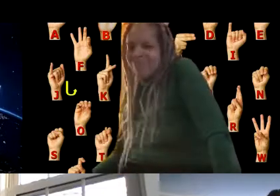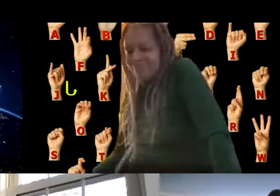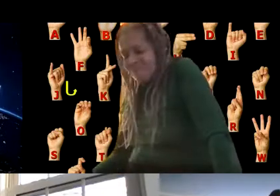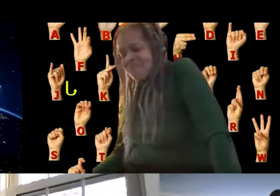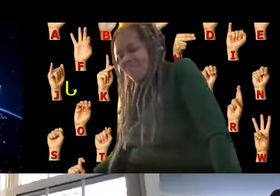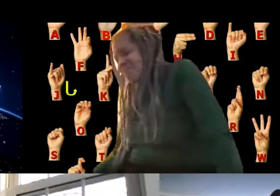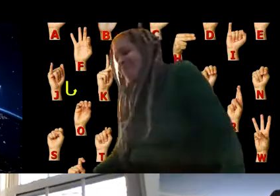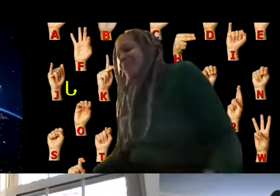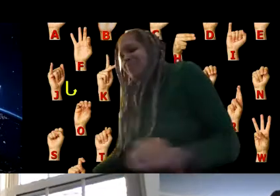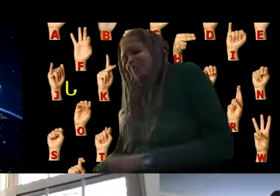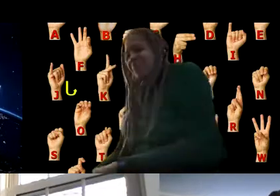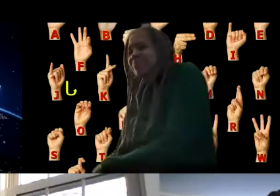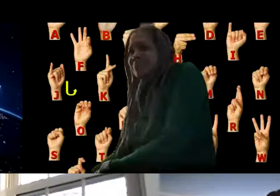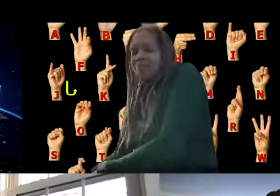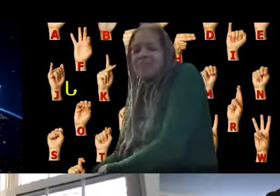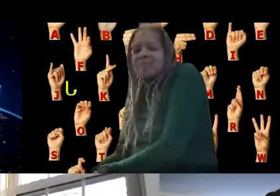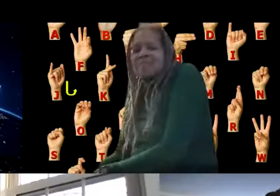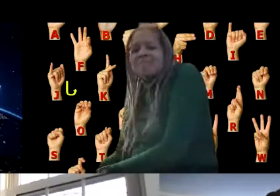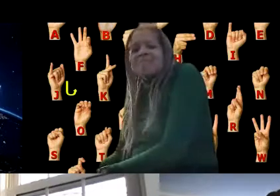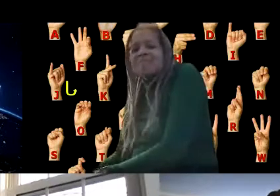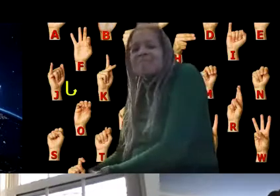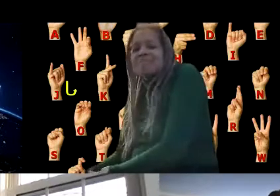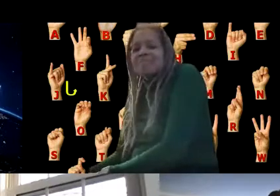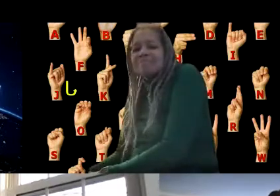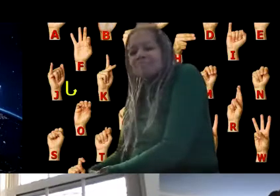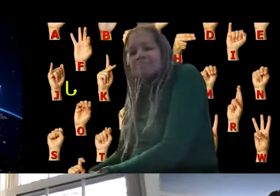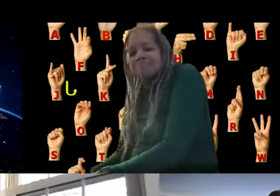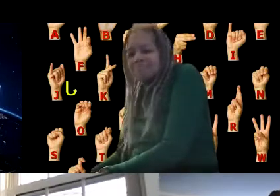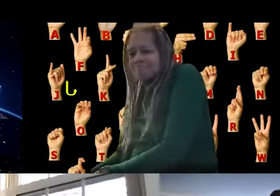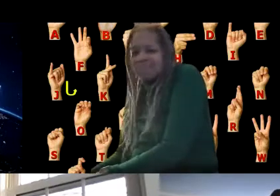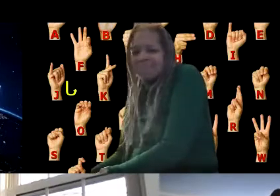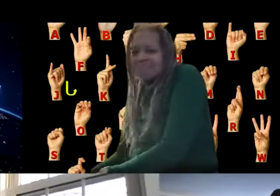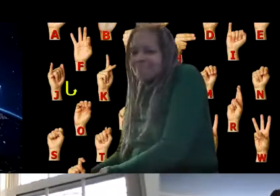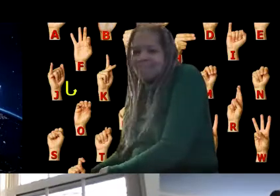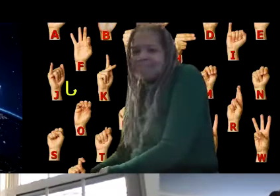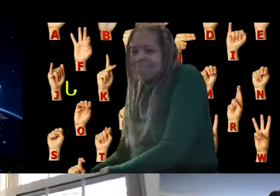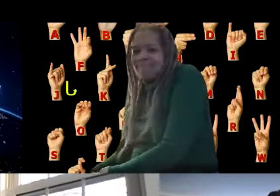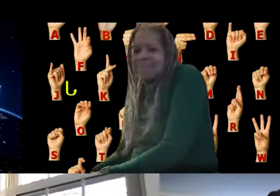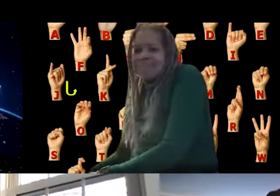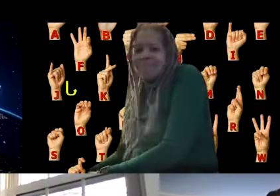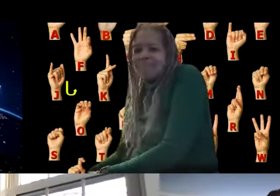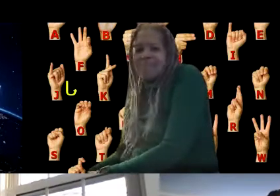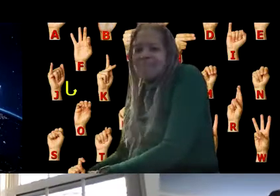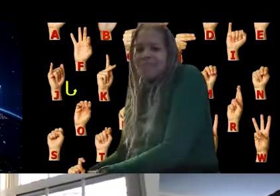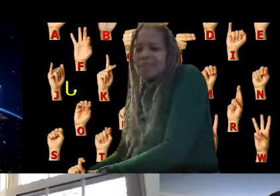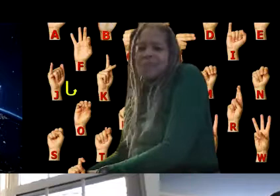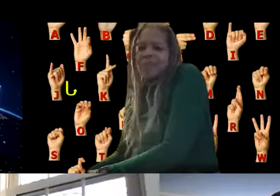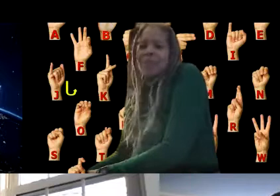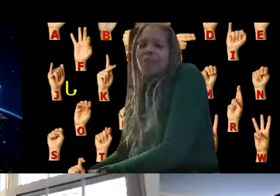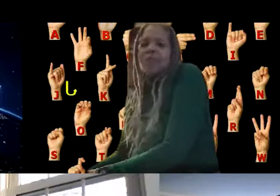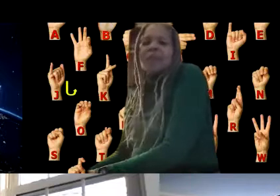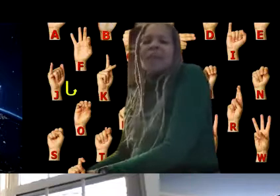yeah. Or even, I mean, I would say, like, just make the speech more diverse. Like, Yeah, when not in people a are private thinking company, it isn't.